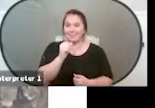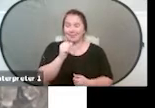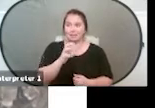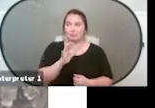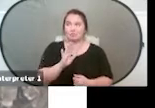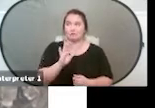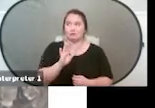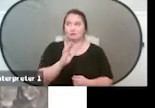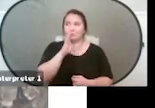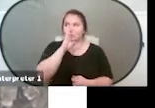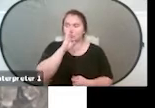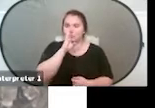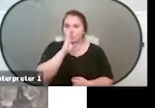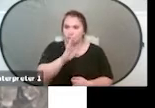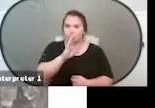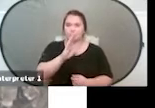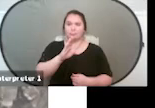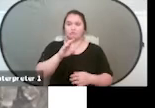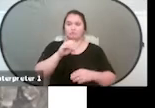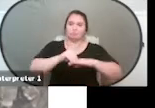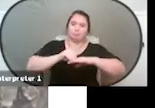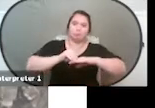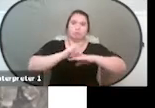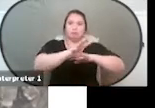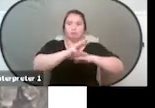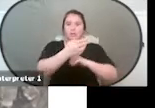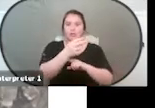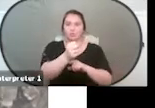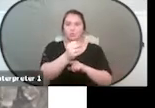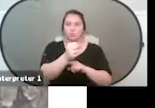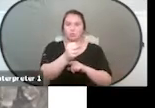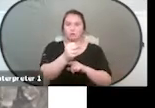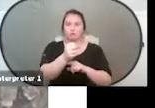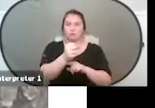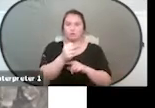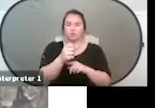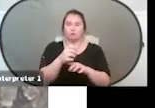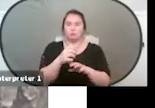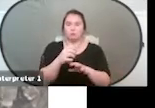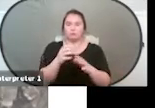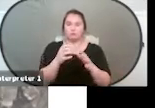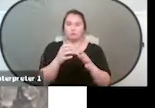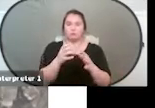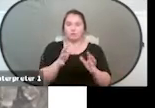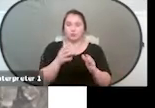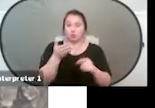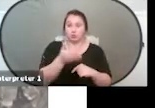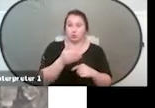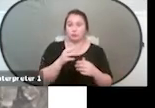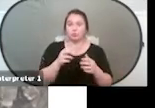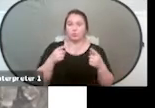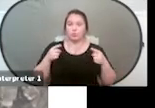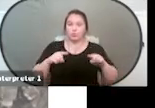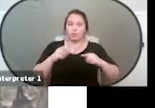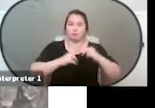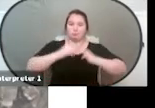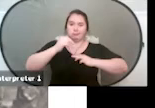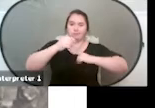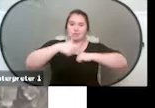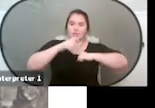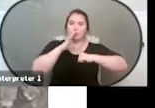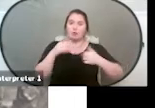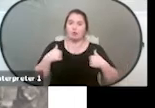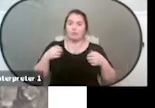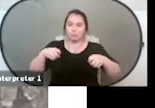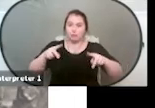impacting the high school or not entirely impacting the existing high school during construction. So they would have that opportunity to stay